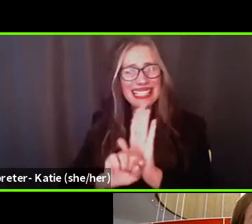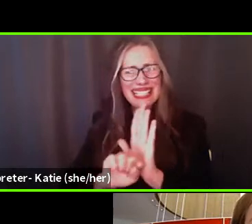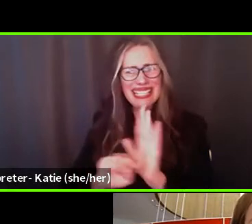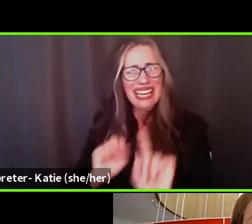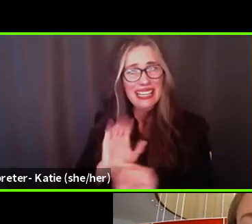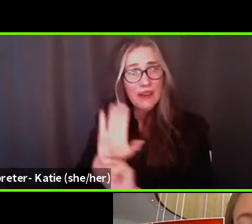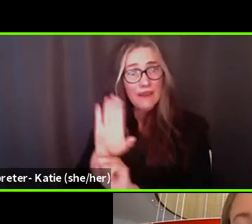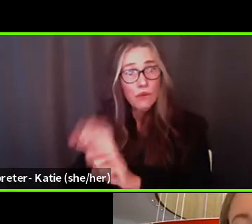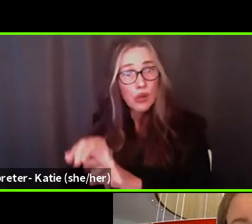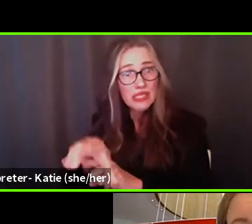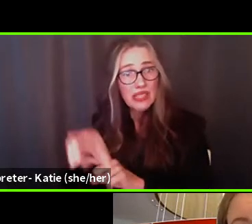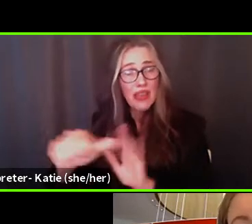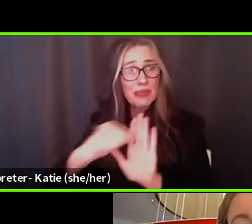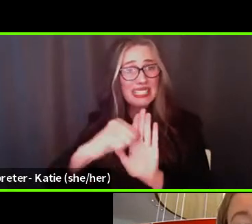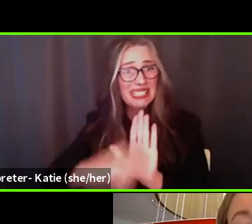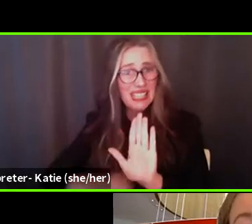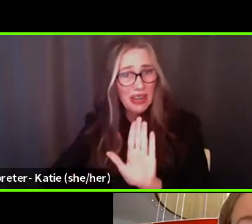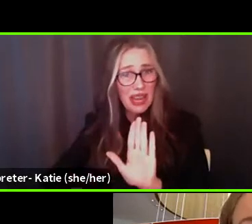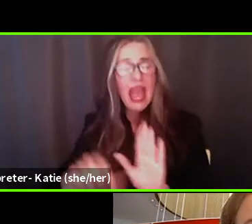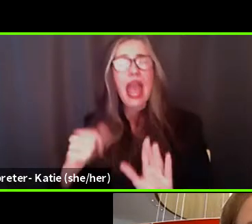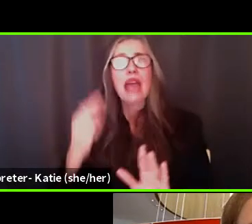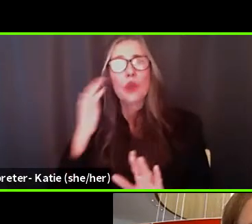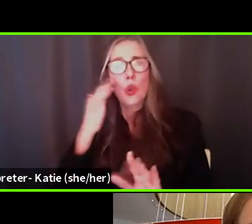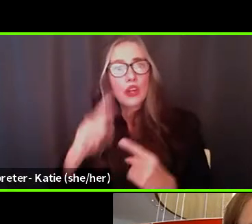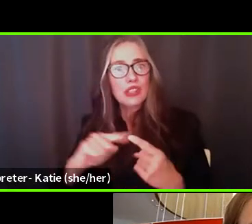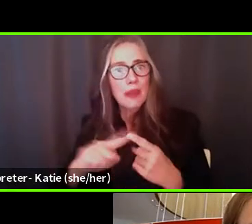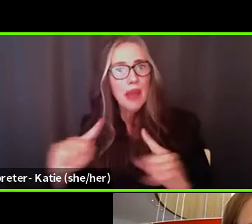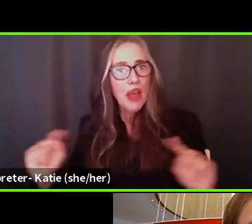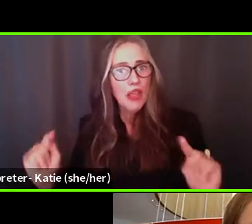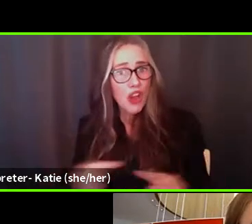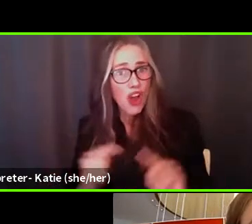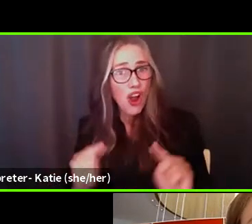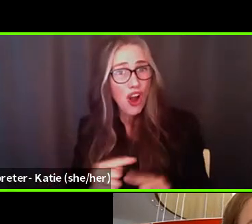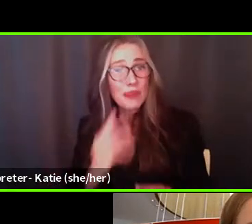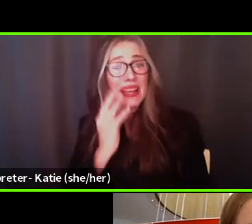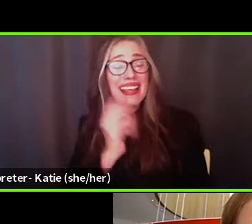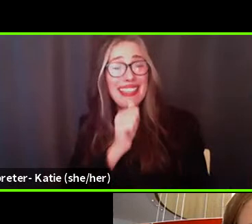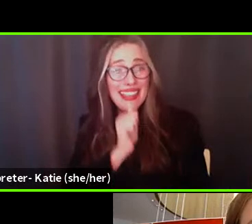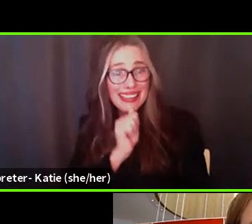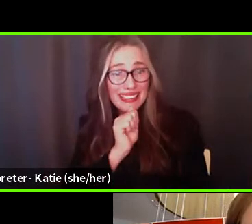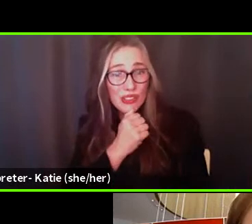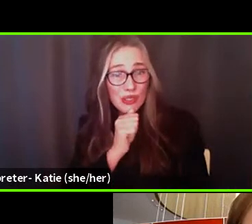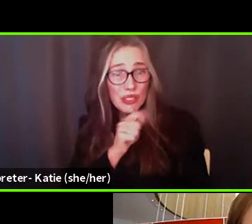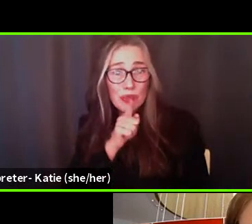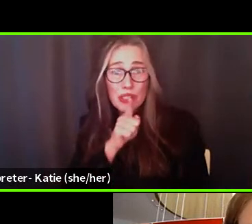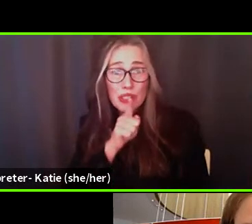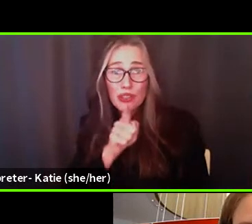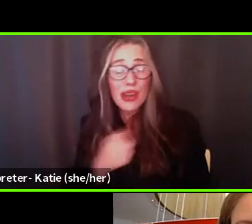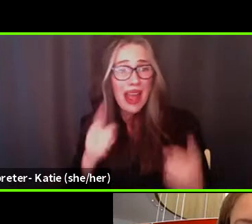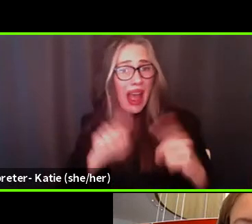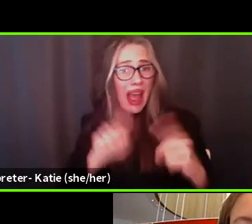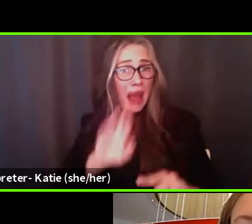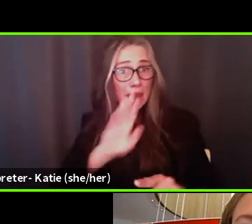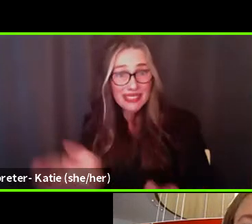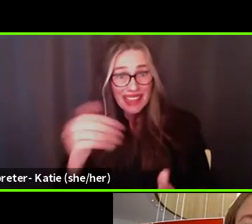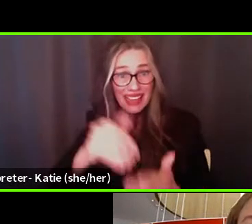about the harms that they endured in an effort to ensure that this never happens again